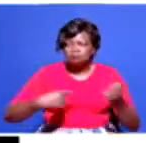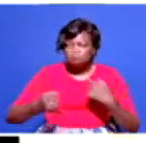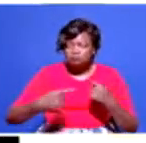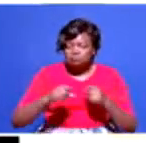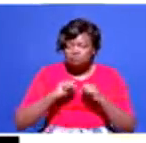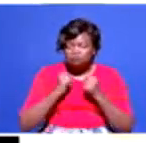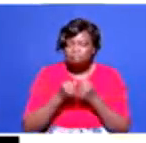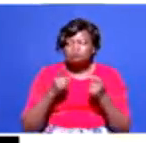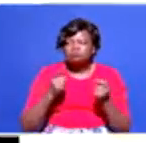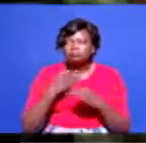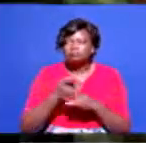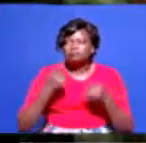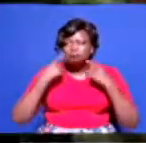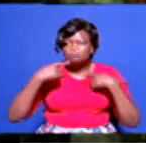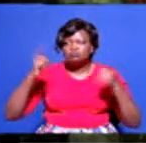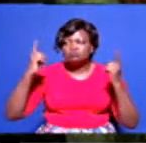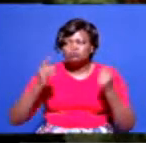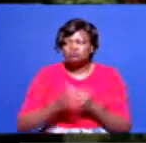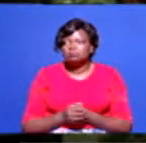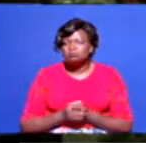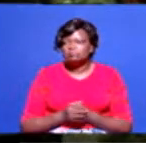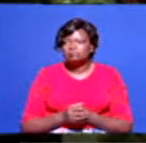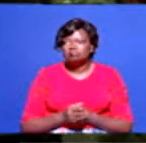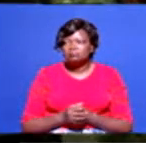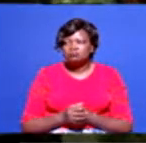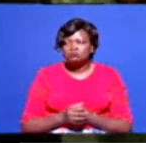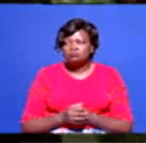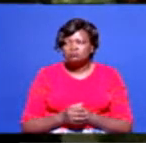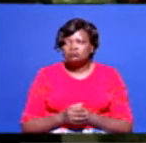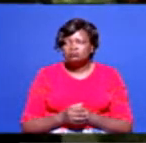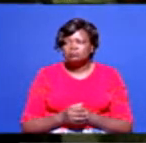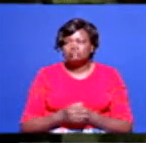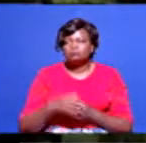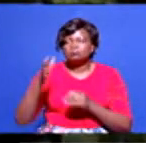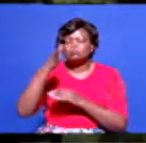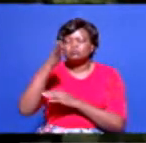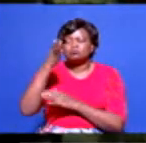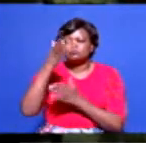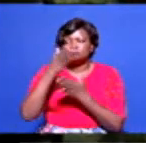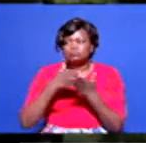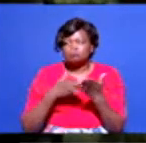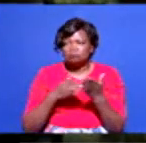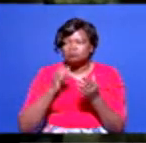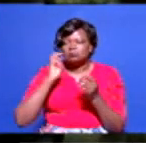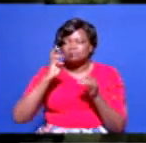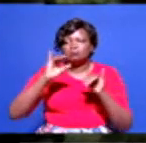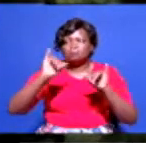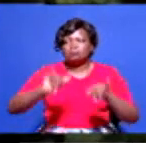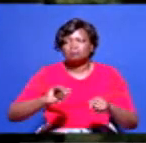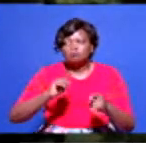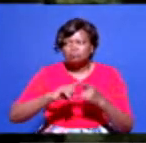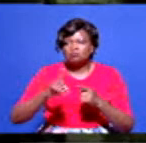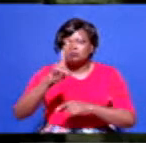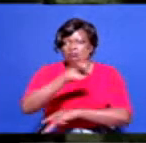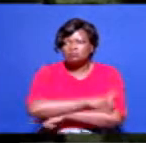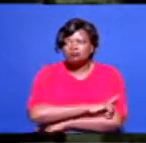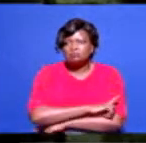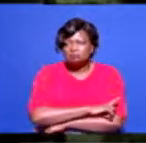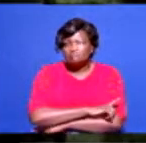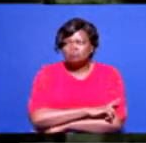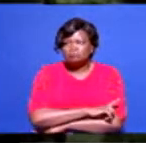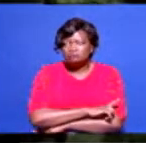the announcement. At half mast, so the flag will remain till the day of